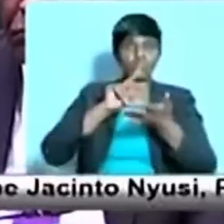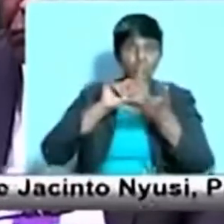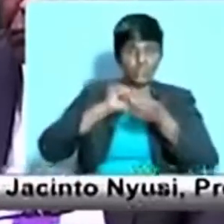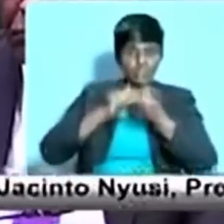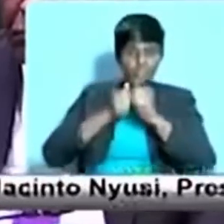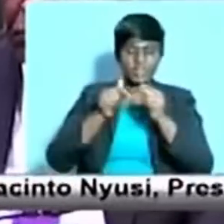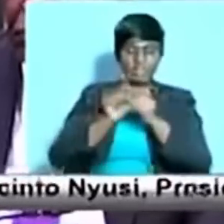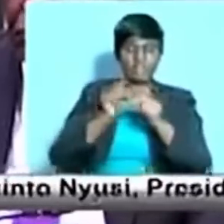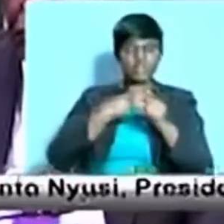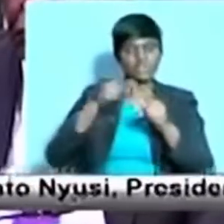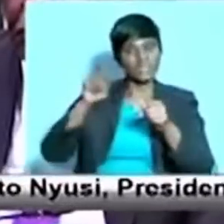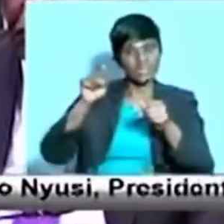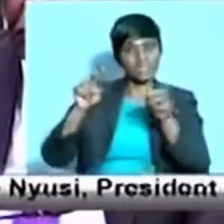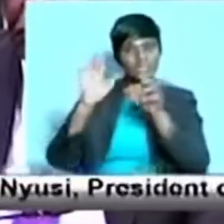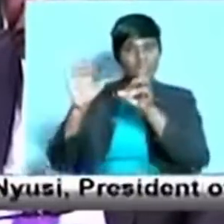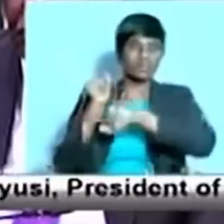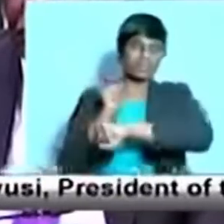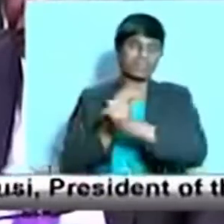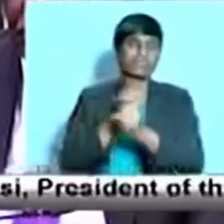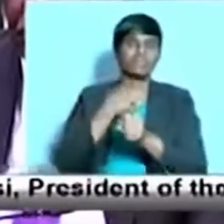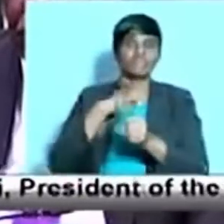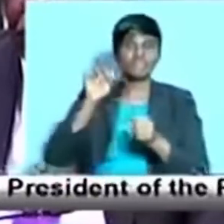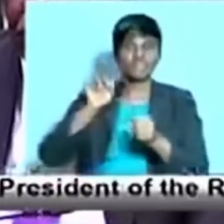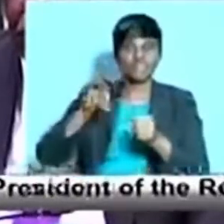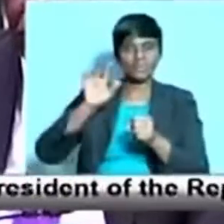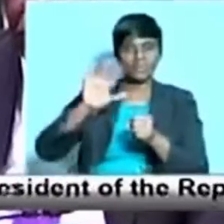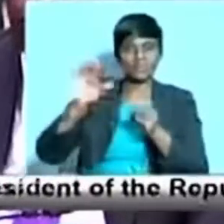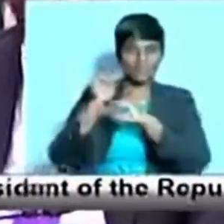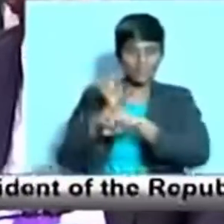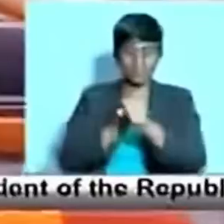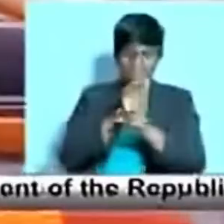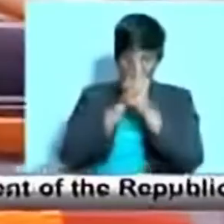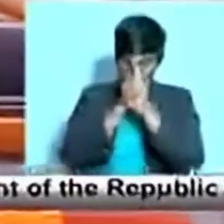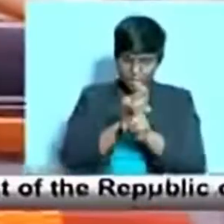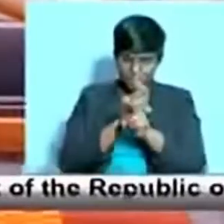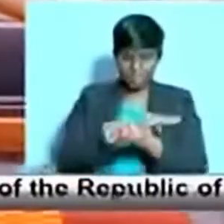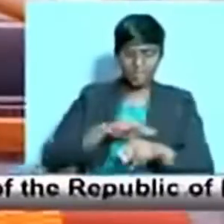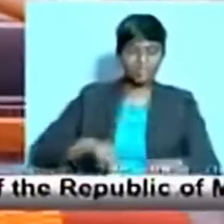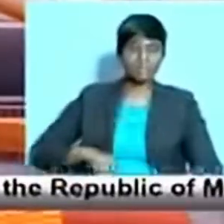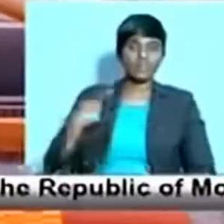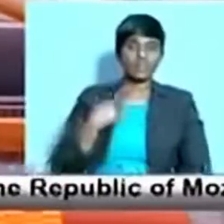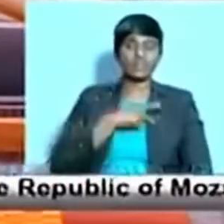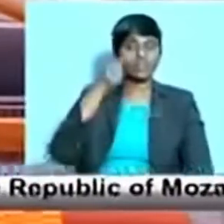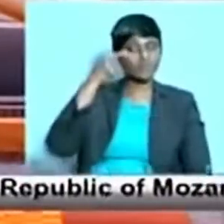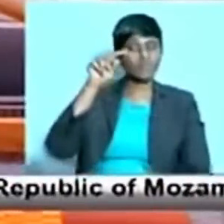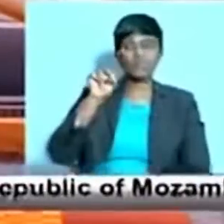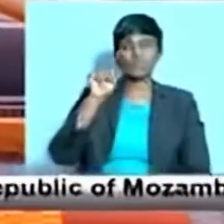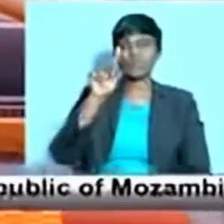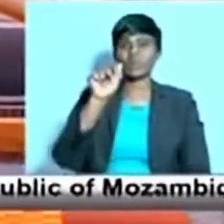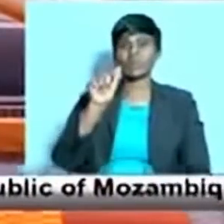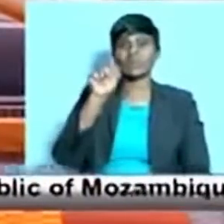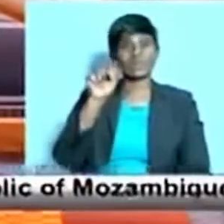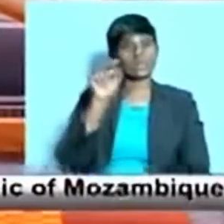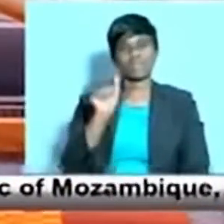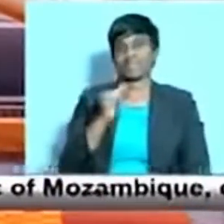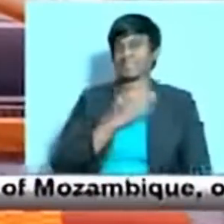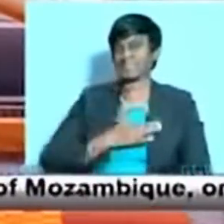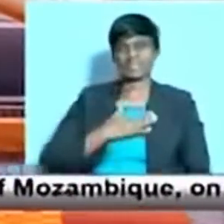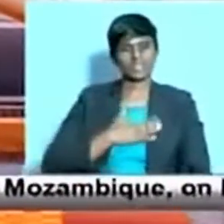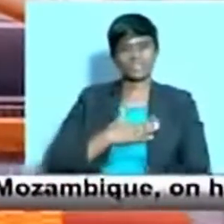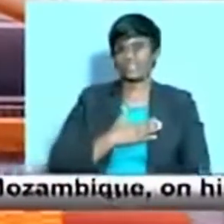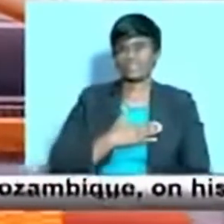need your protection. I need your protection. The Honourable Member for Nkana, please